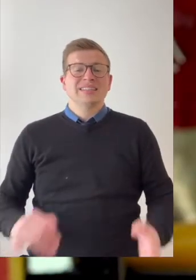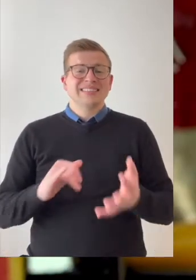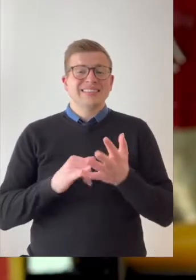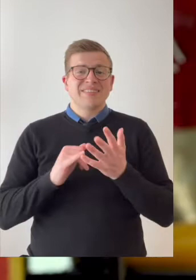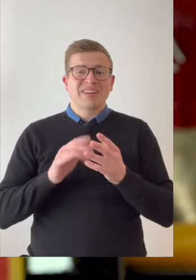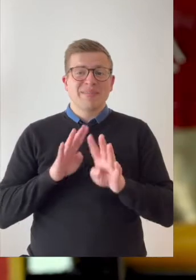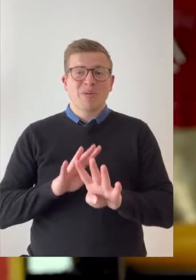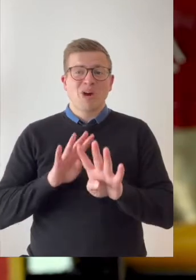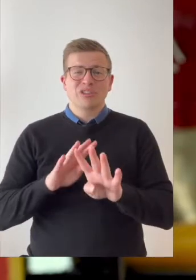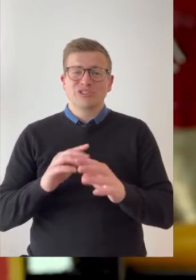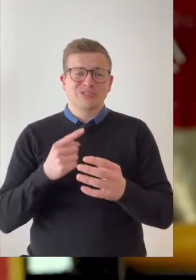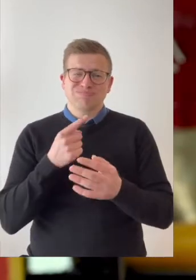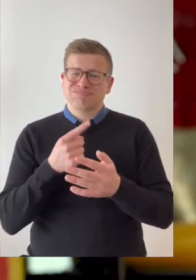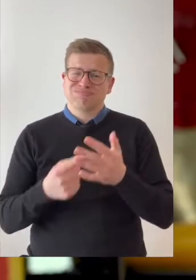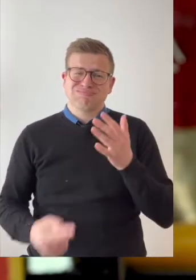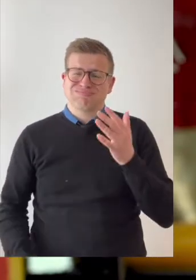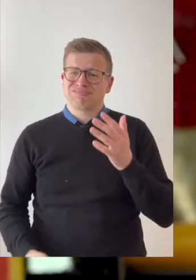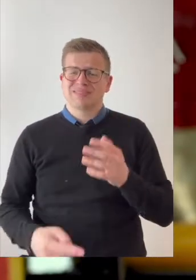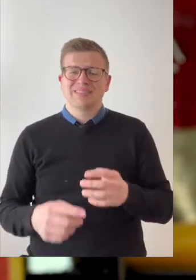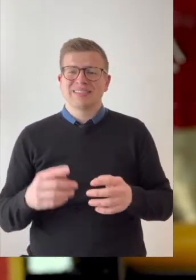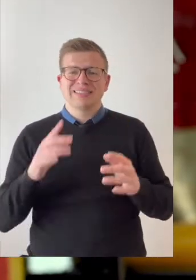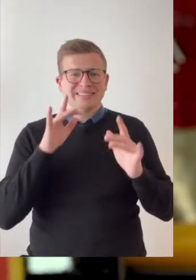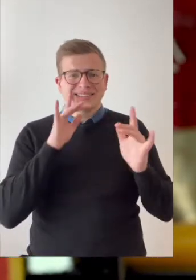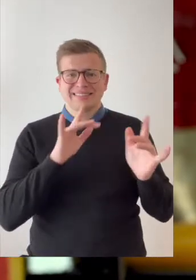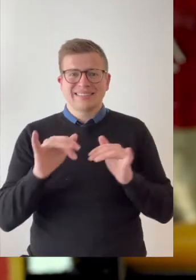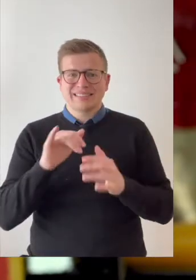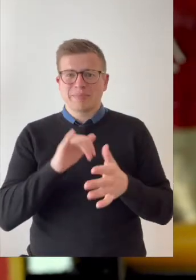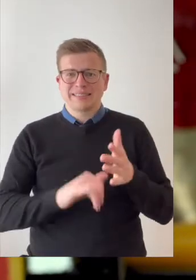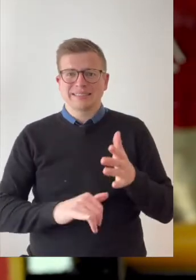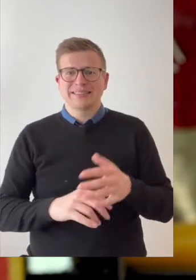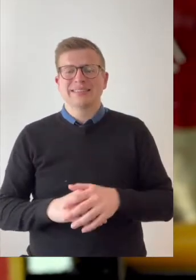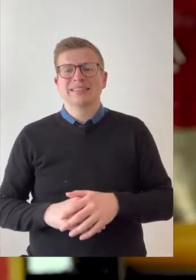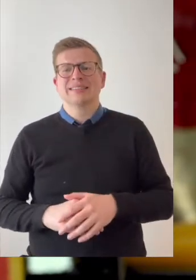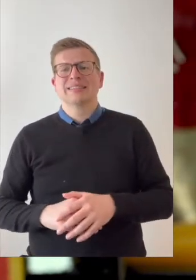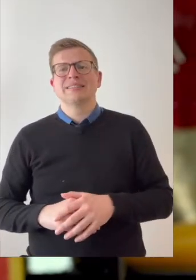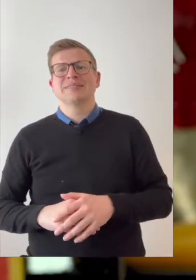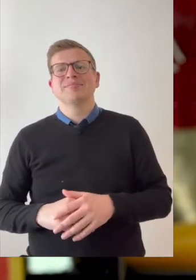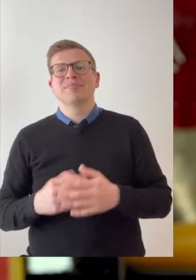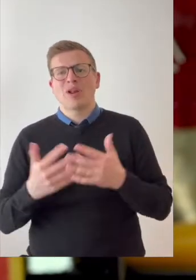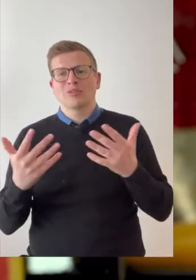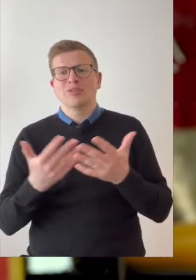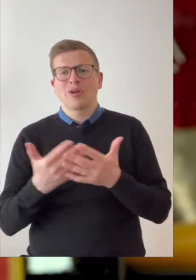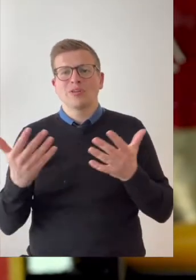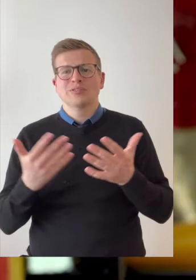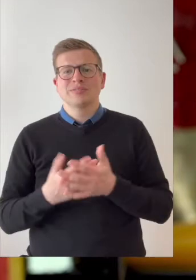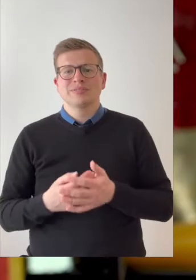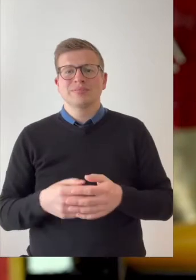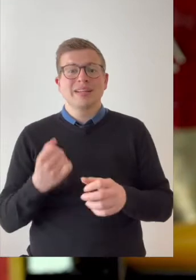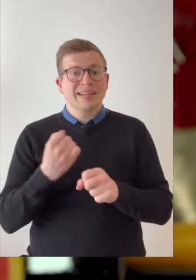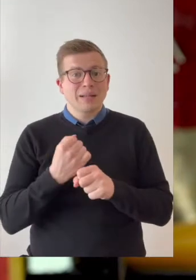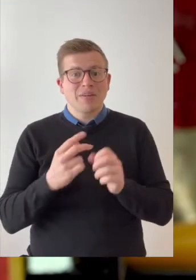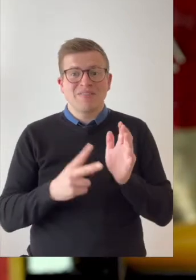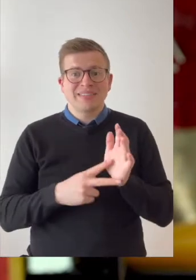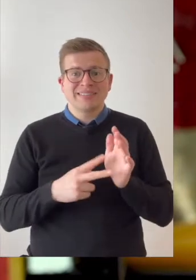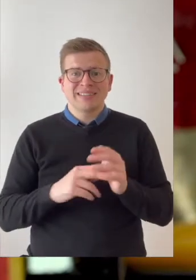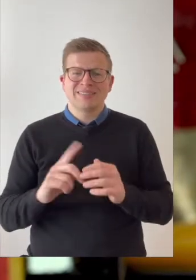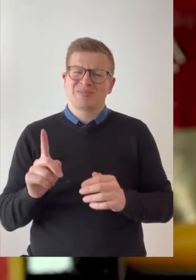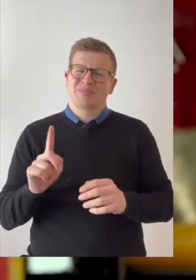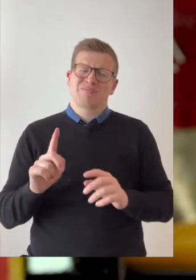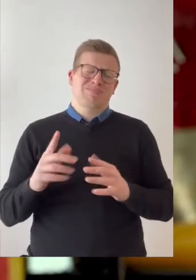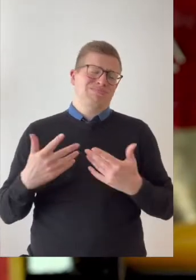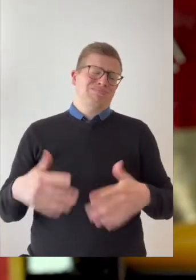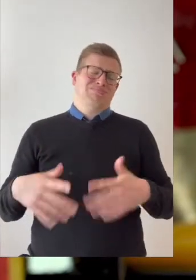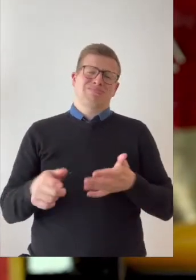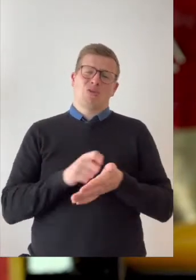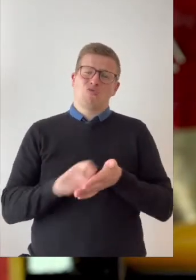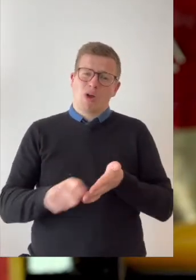Symphony and March, there's lots of test pieces. Lots and lots. Gilbert Vinter, what a